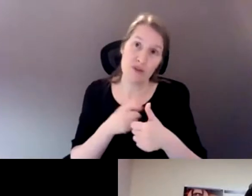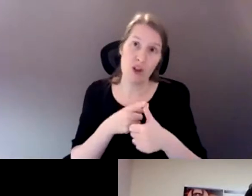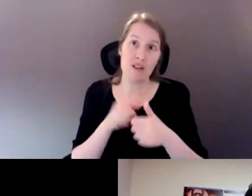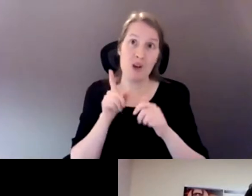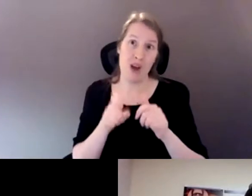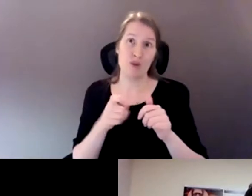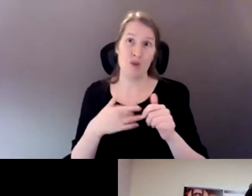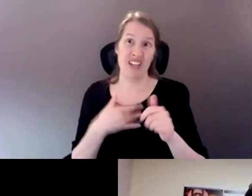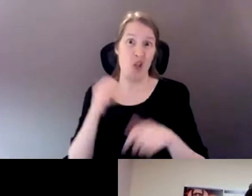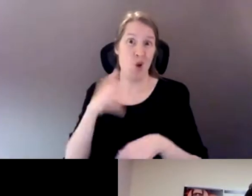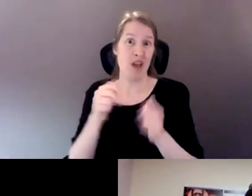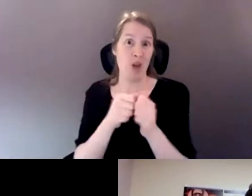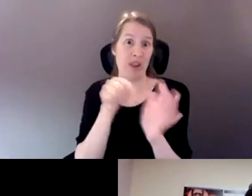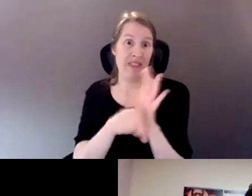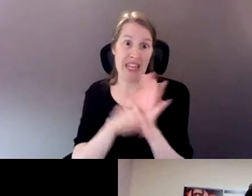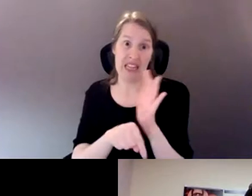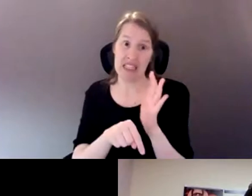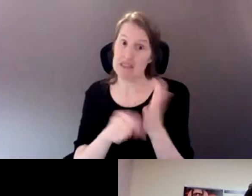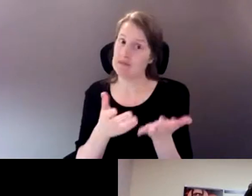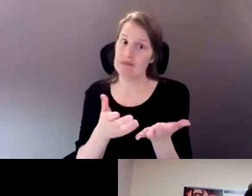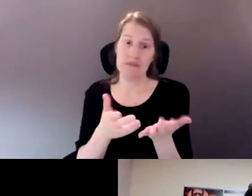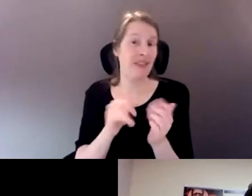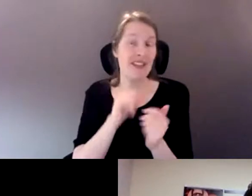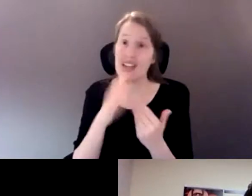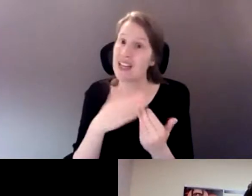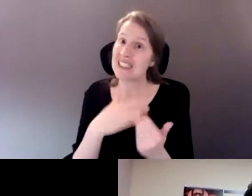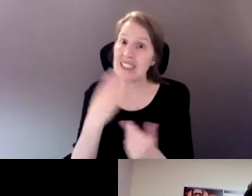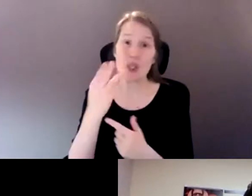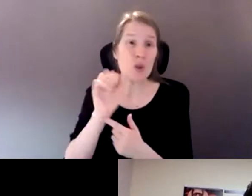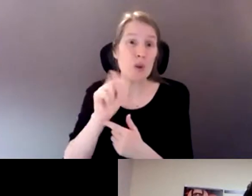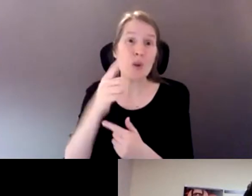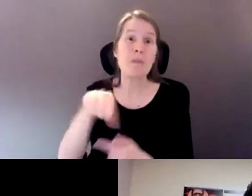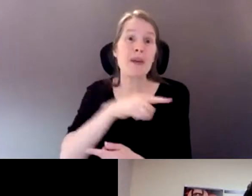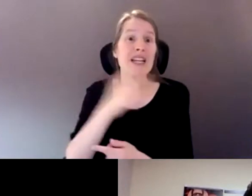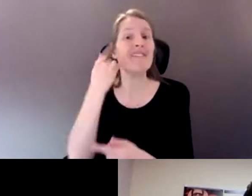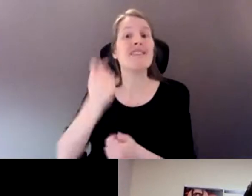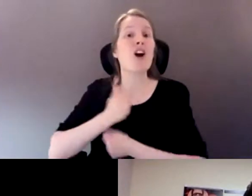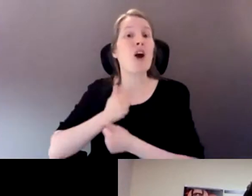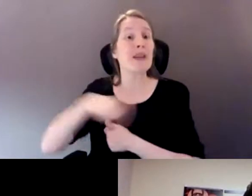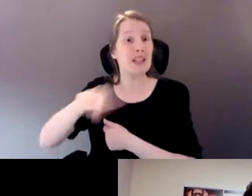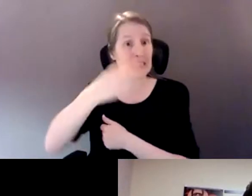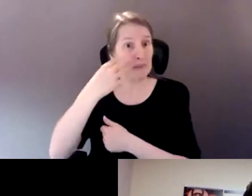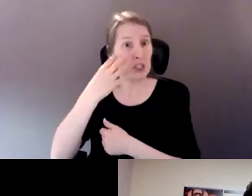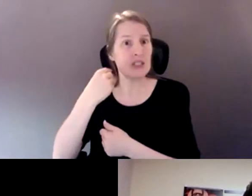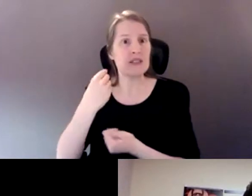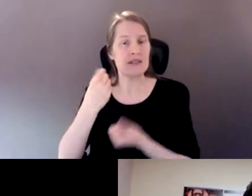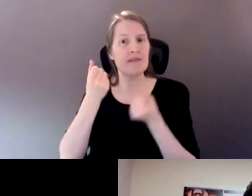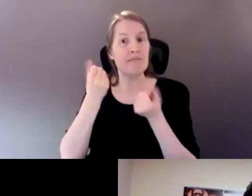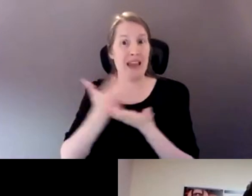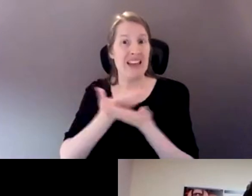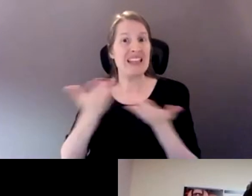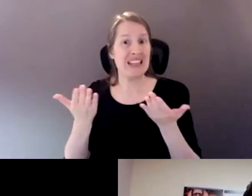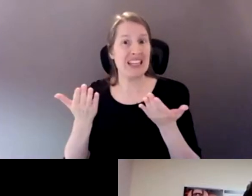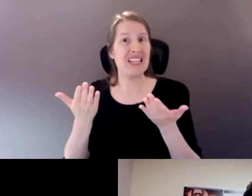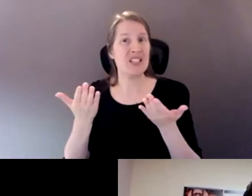easy. If you've ever been a training, for example, for the military, there are many things you need to do